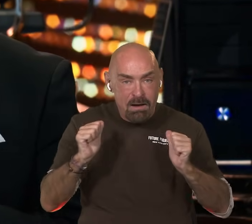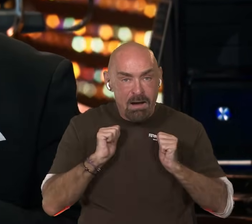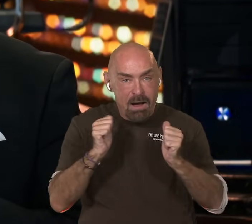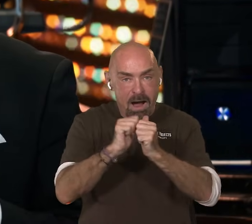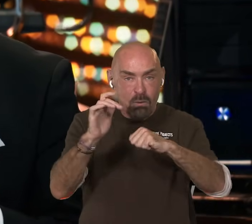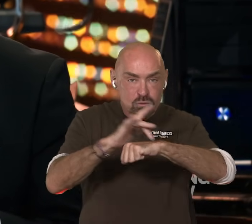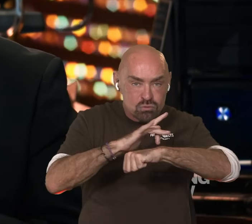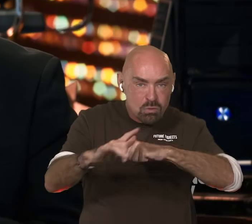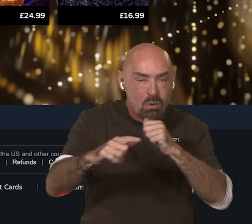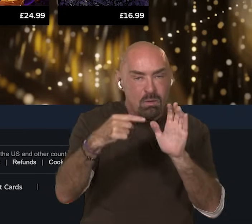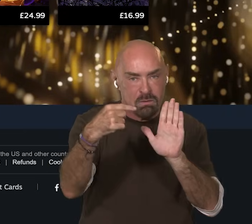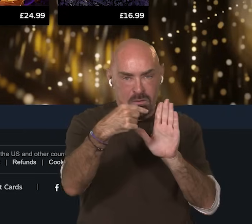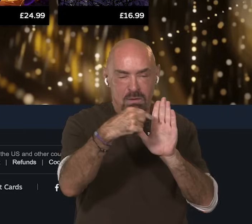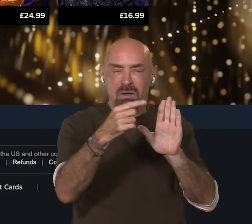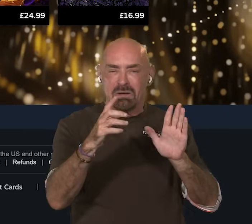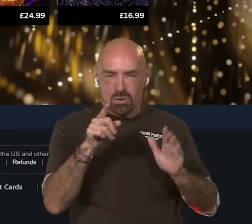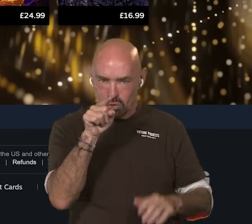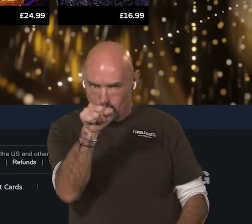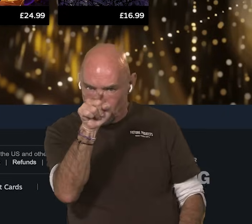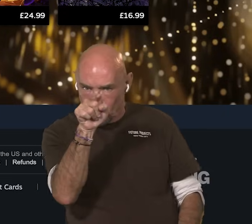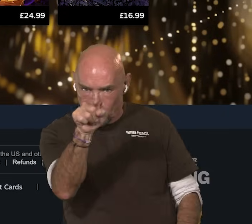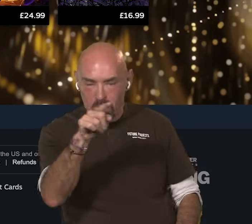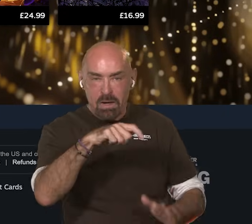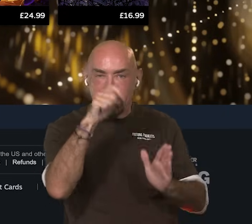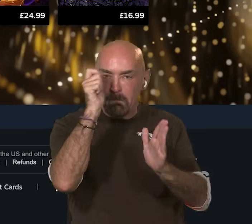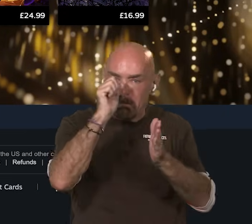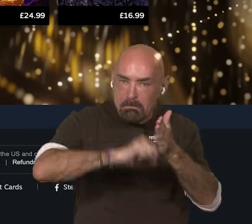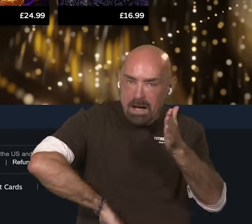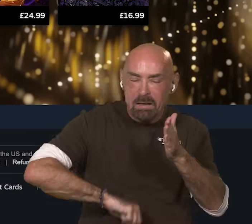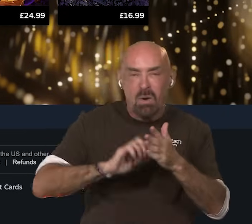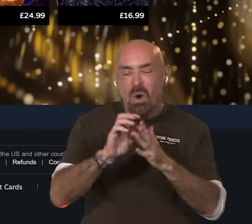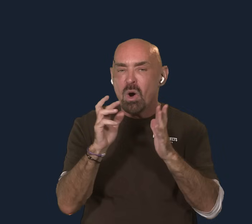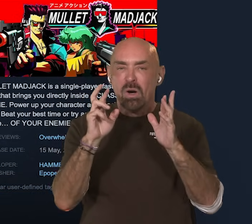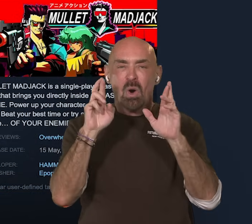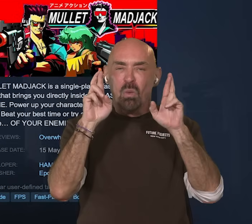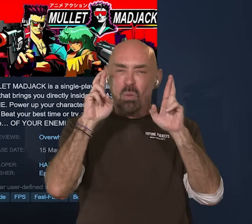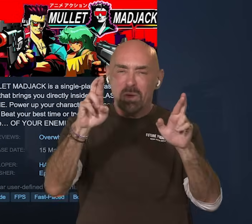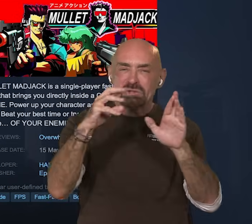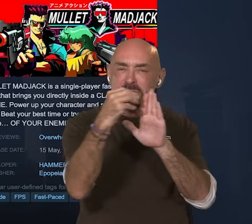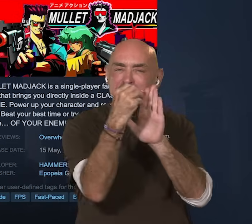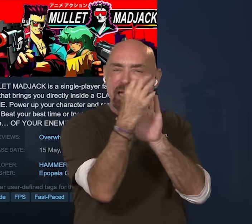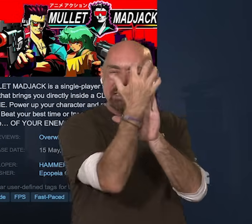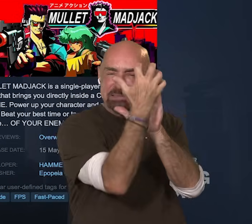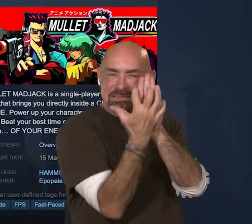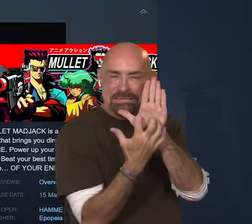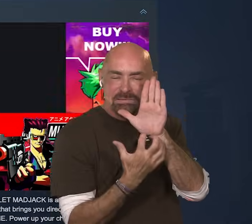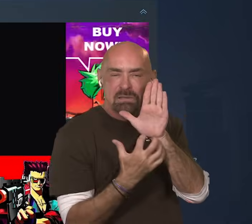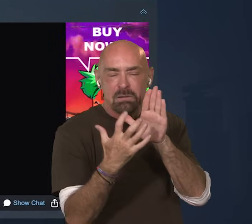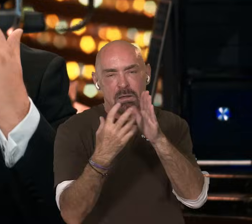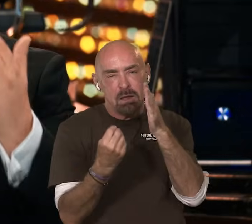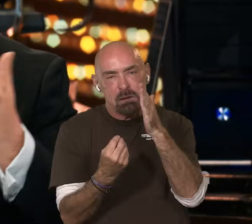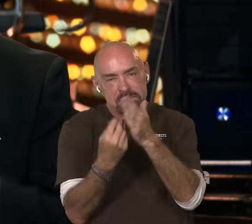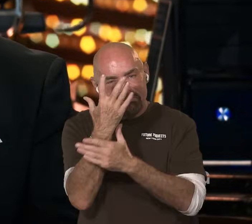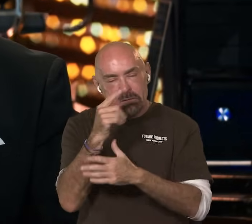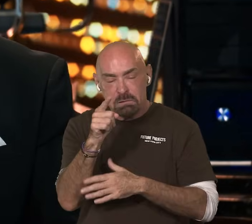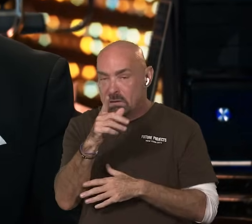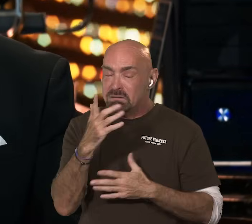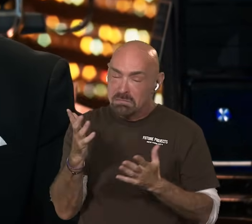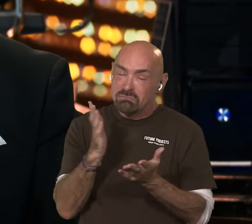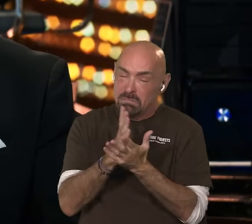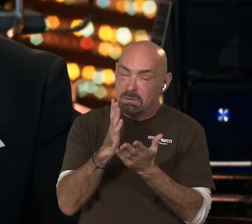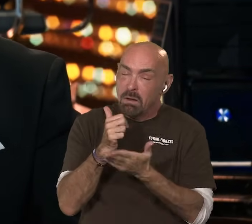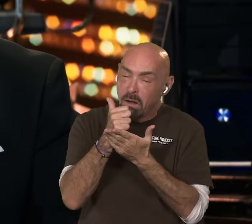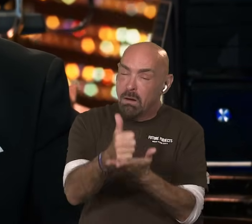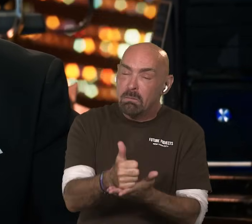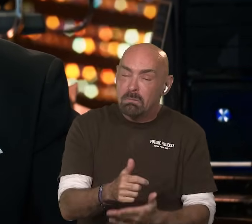show or in any of the other many showcases, we encourage you to purchase or even just wishlist any of the games for developers that you care about. It